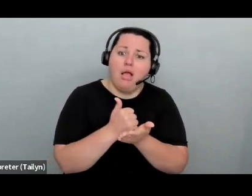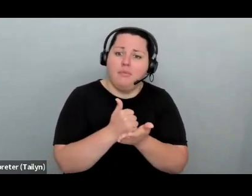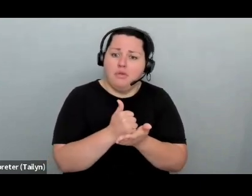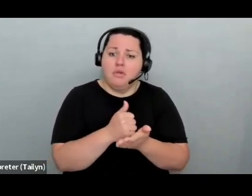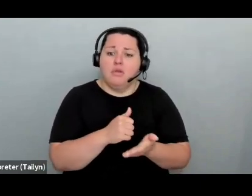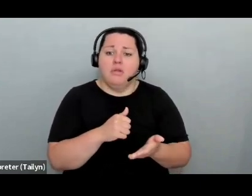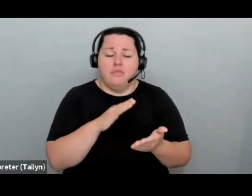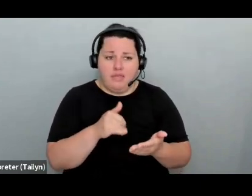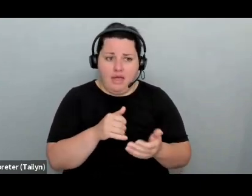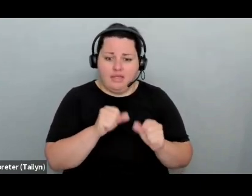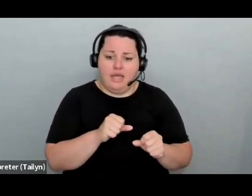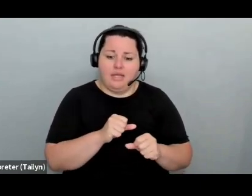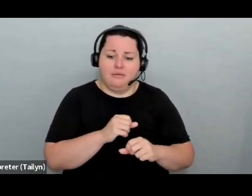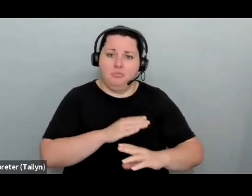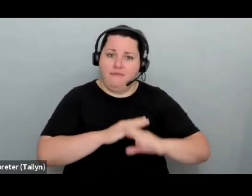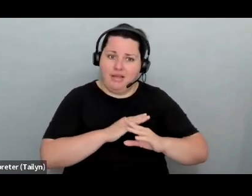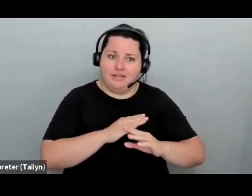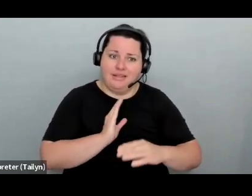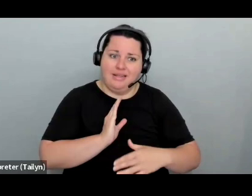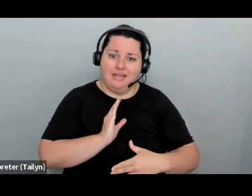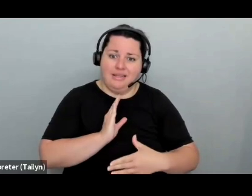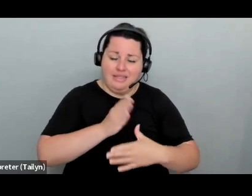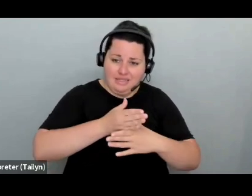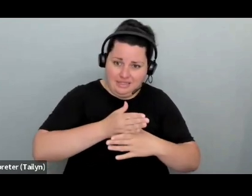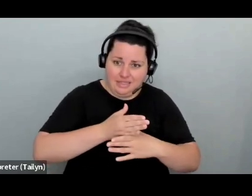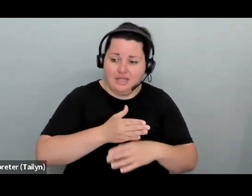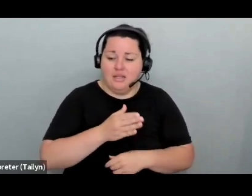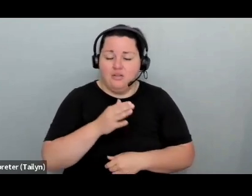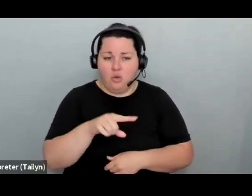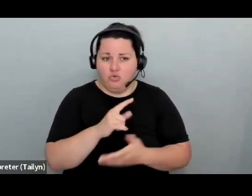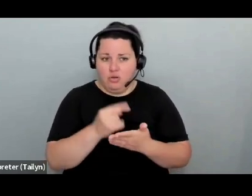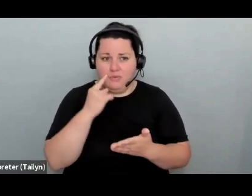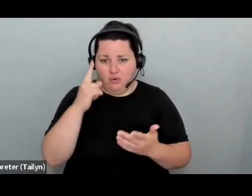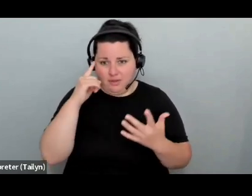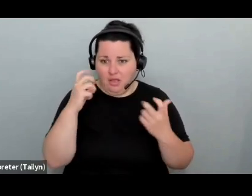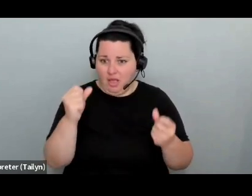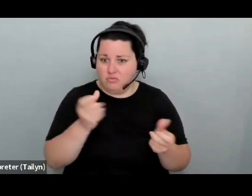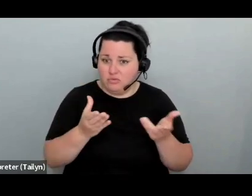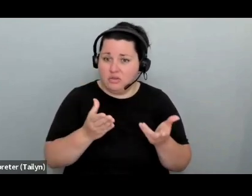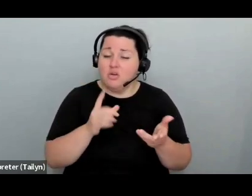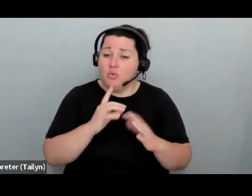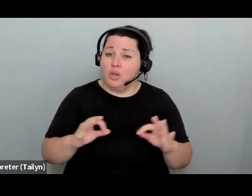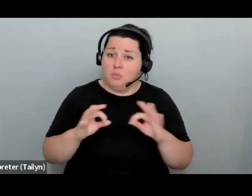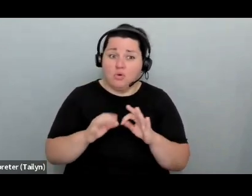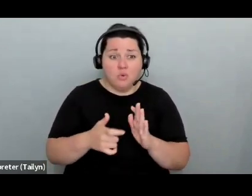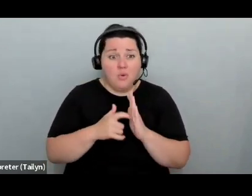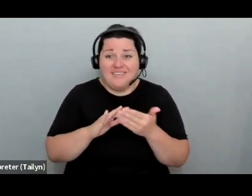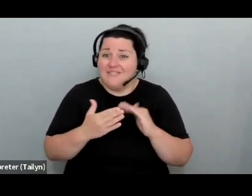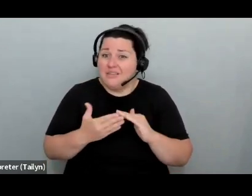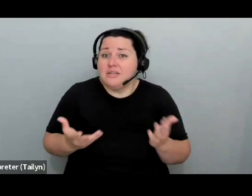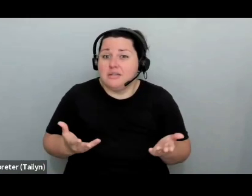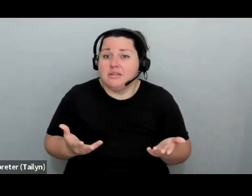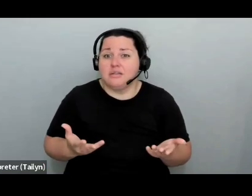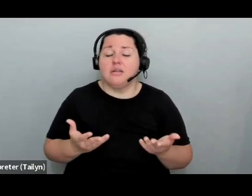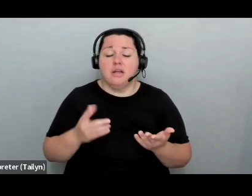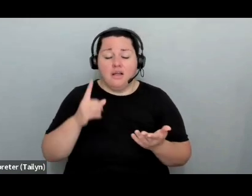prevent, intervene, and provide treatment for individuals with mental health services? And I think the most important, as I mentioned, it takes a village. I think the